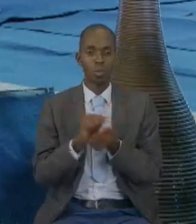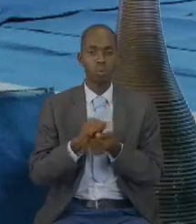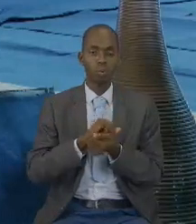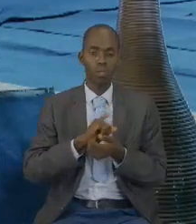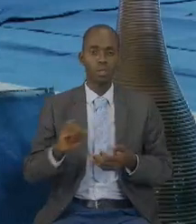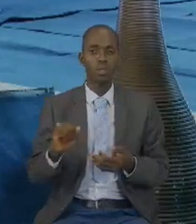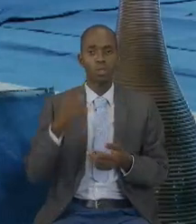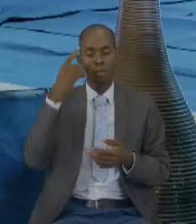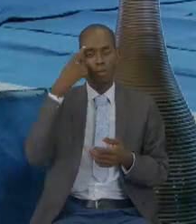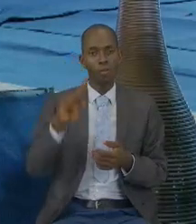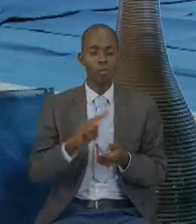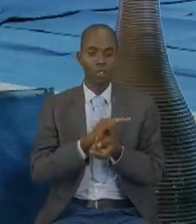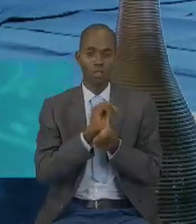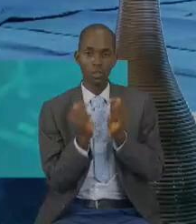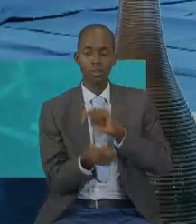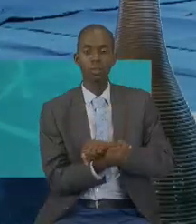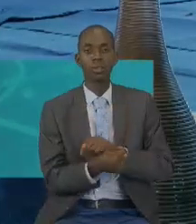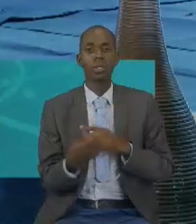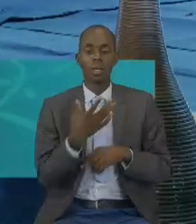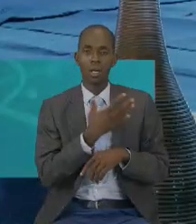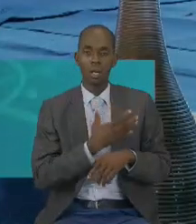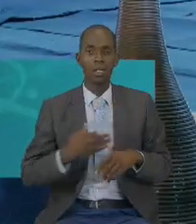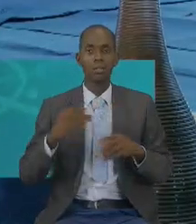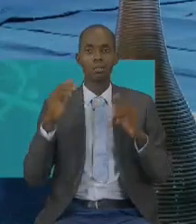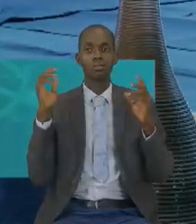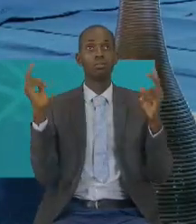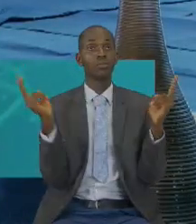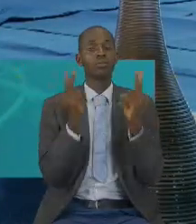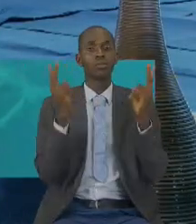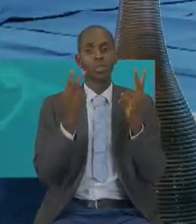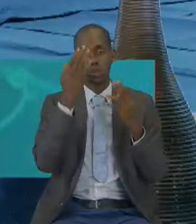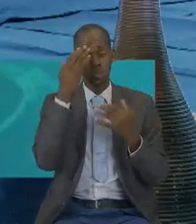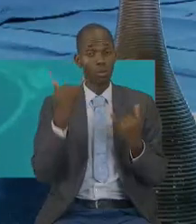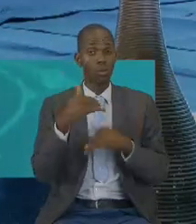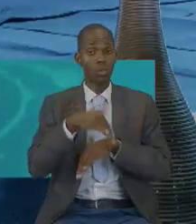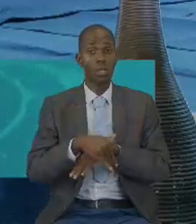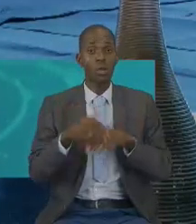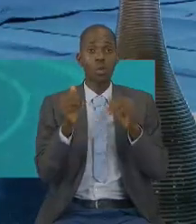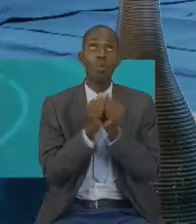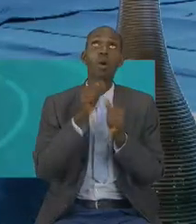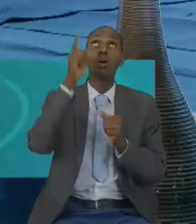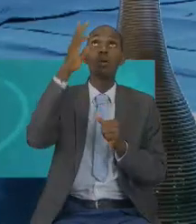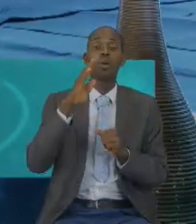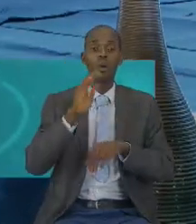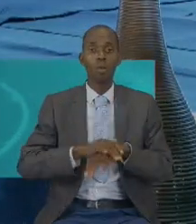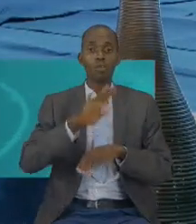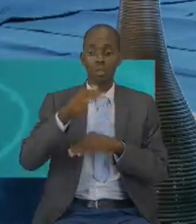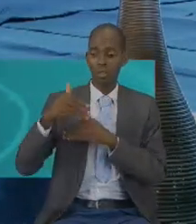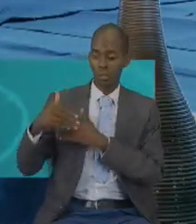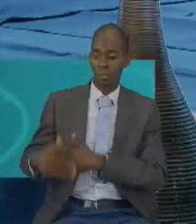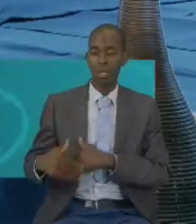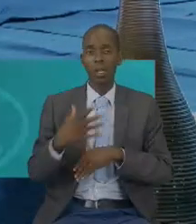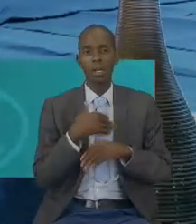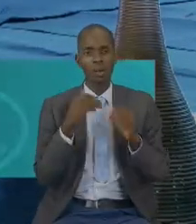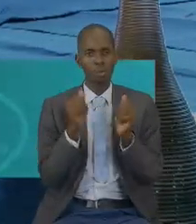for transformation and triumph. You know, tonight, with God on your side and with